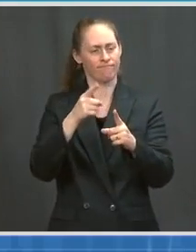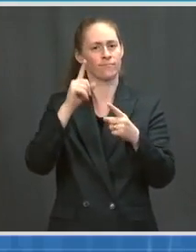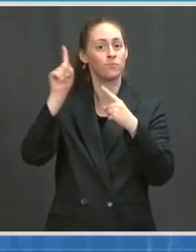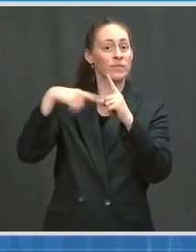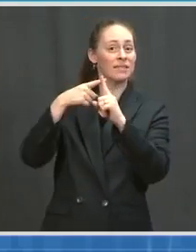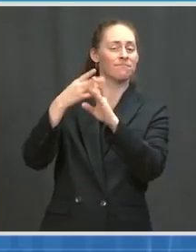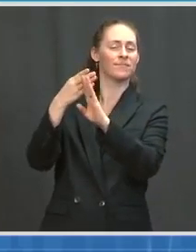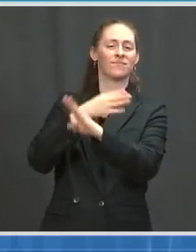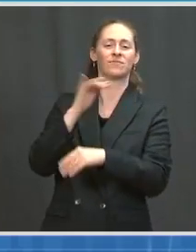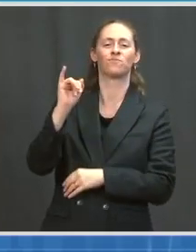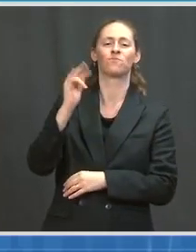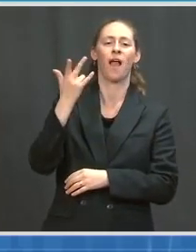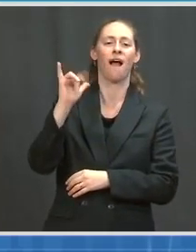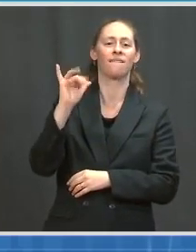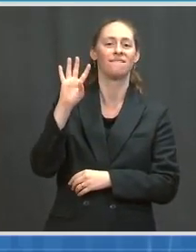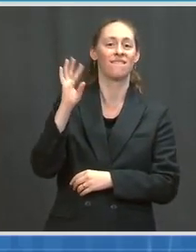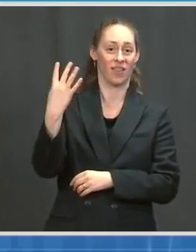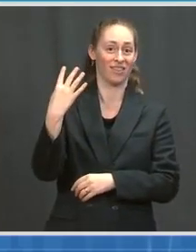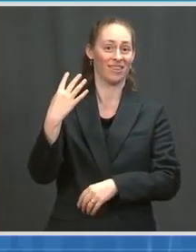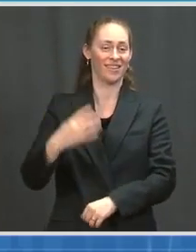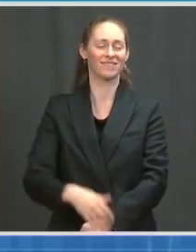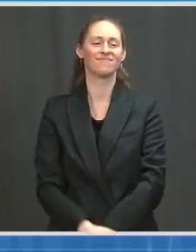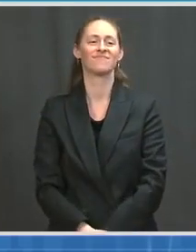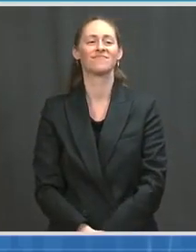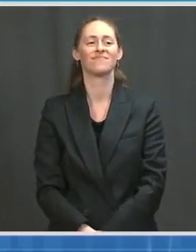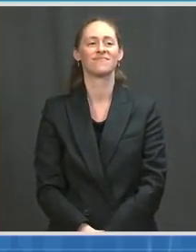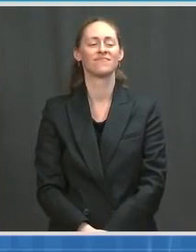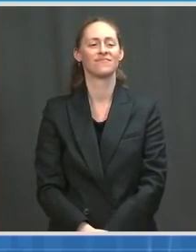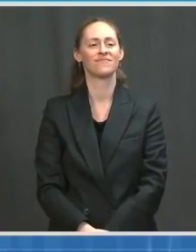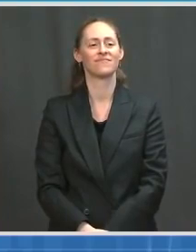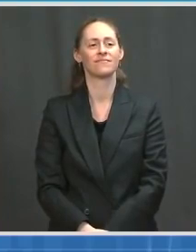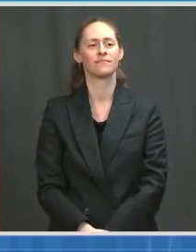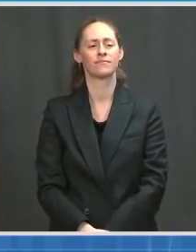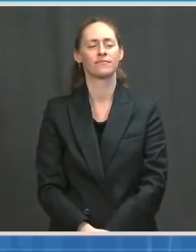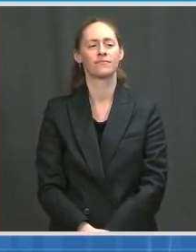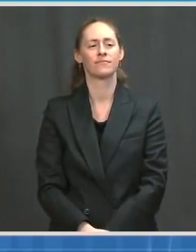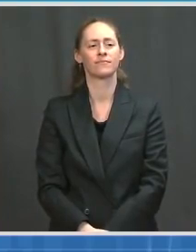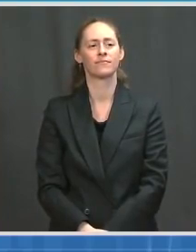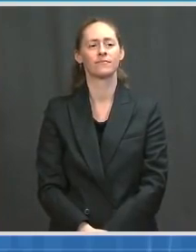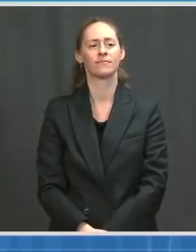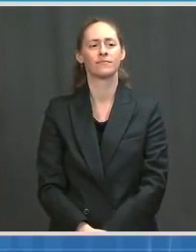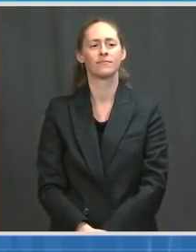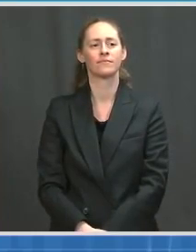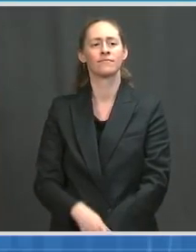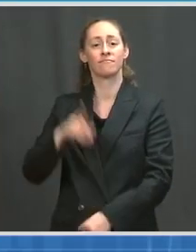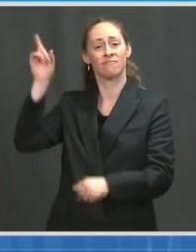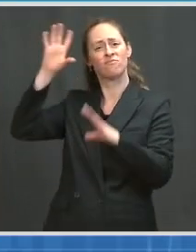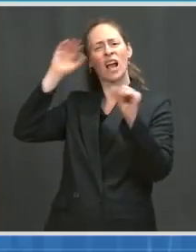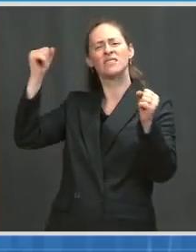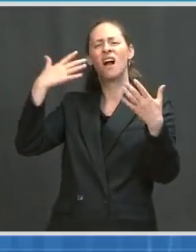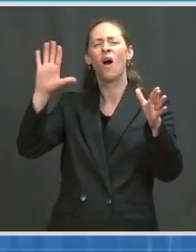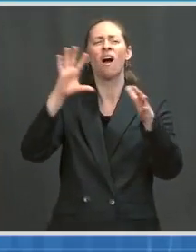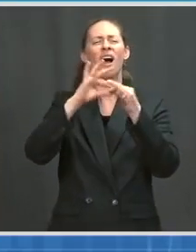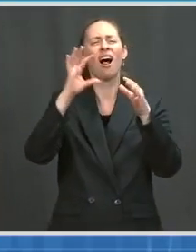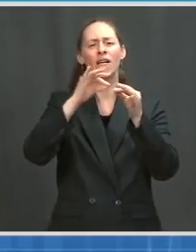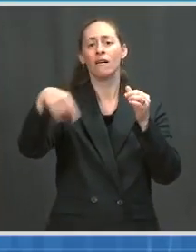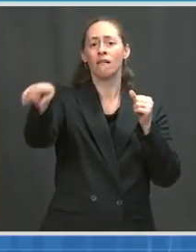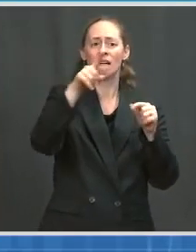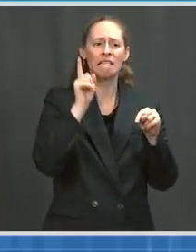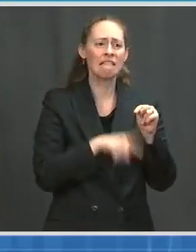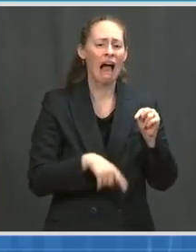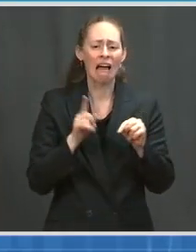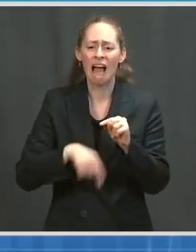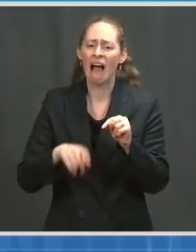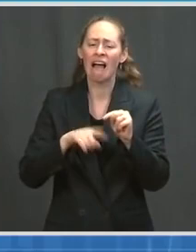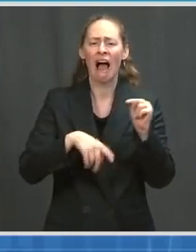easy, but as the president likes to say, there's nothing Americans can't do if we do it together. And